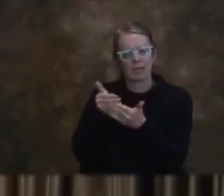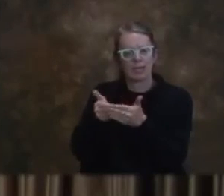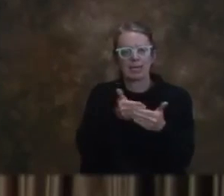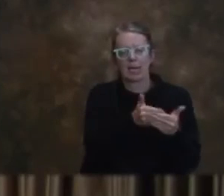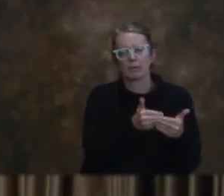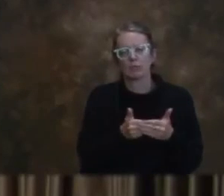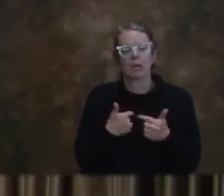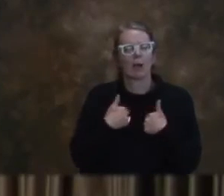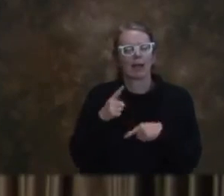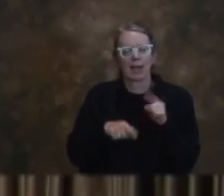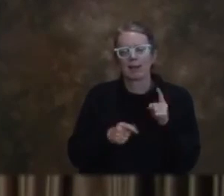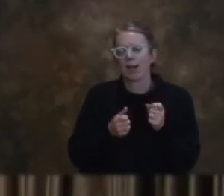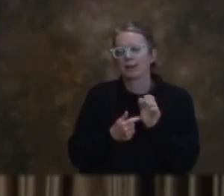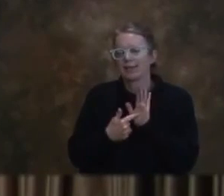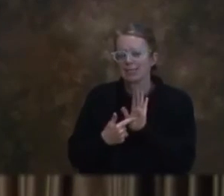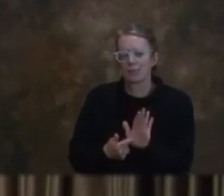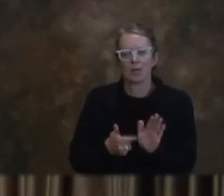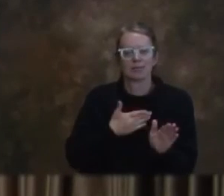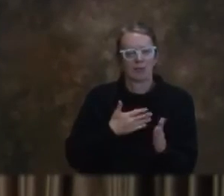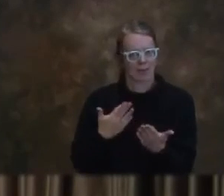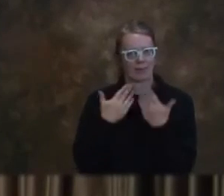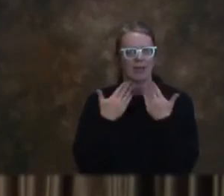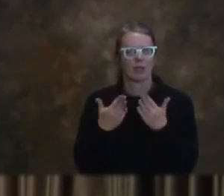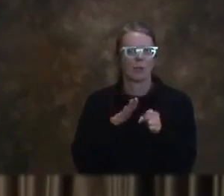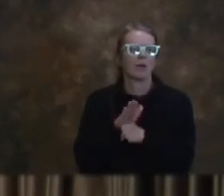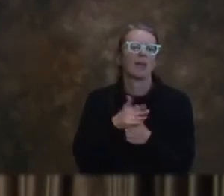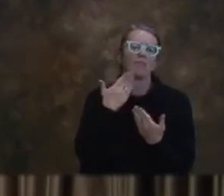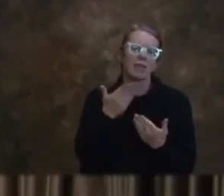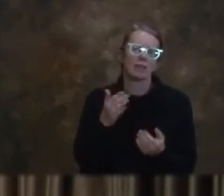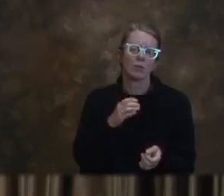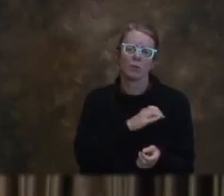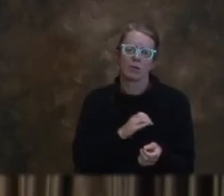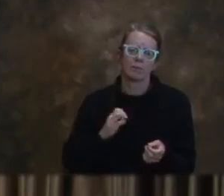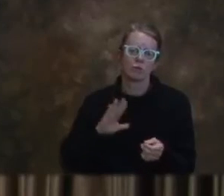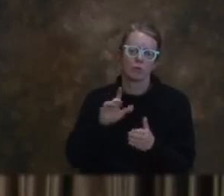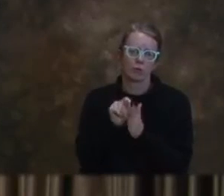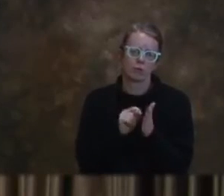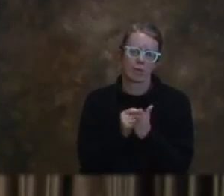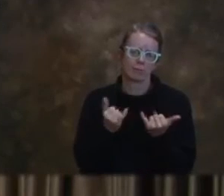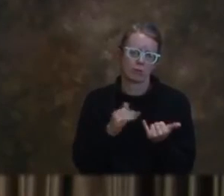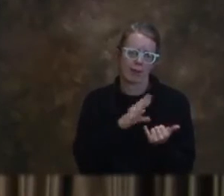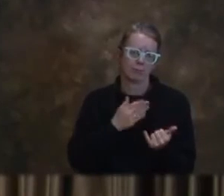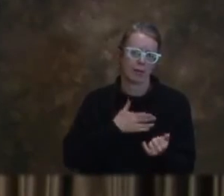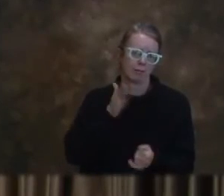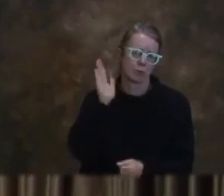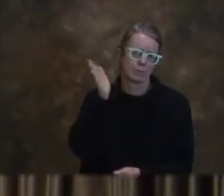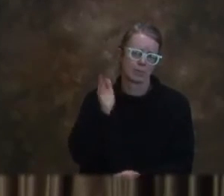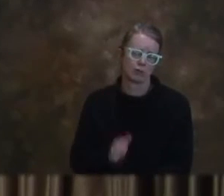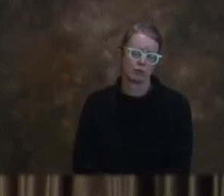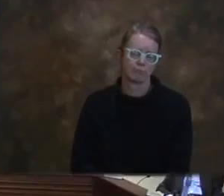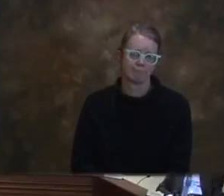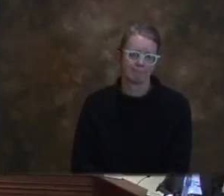gratitude enough to everyone. So thank you, commissioners, for your time today in this presentation.